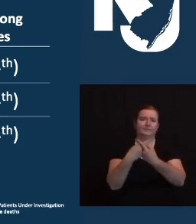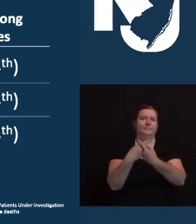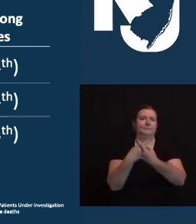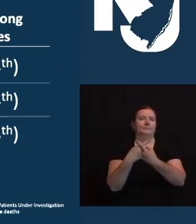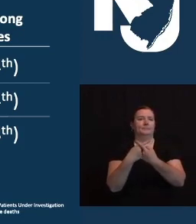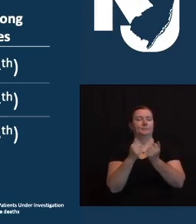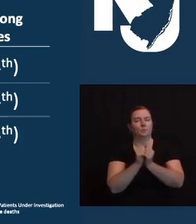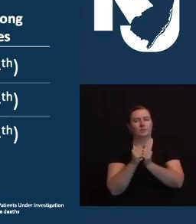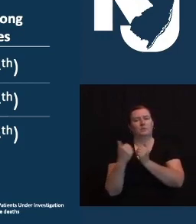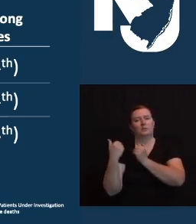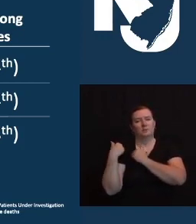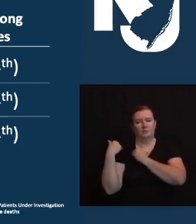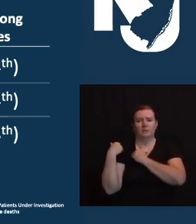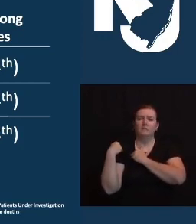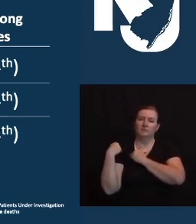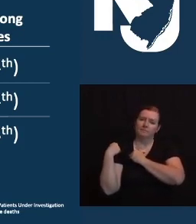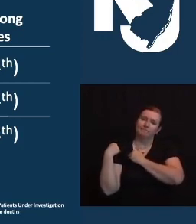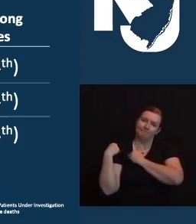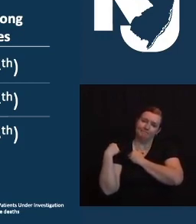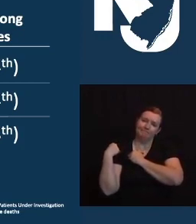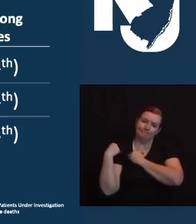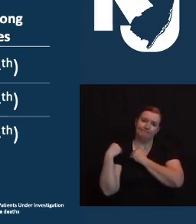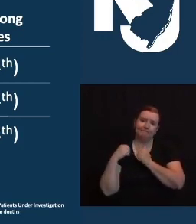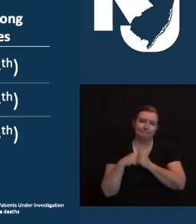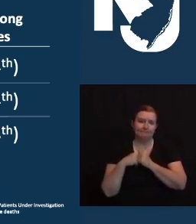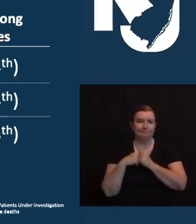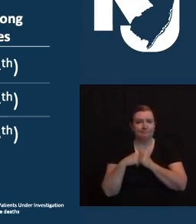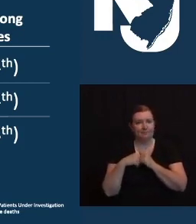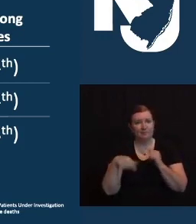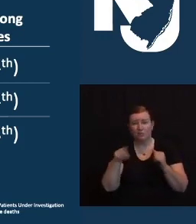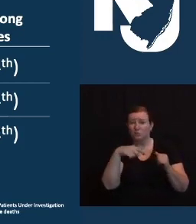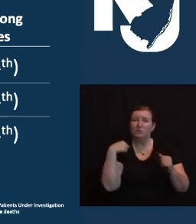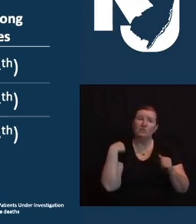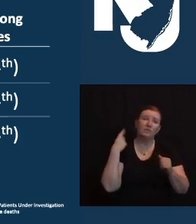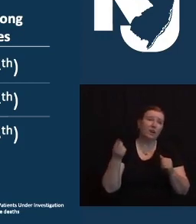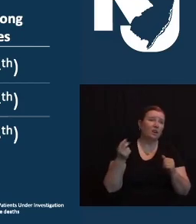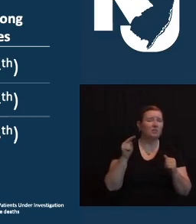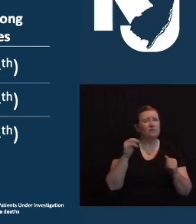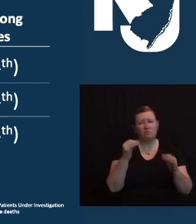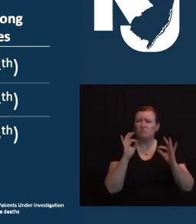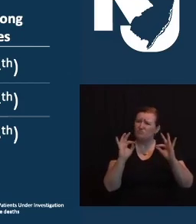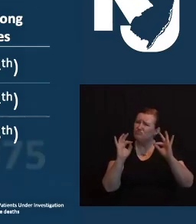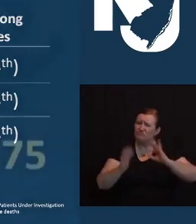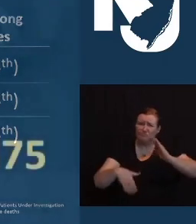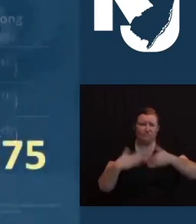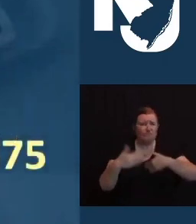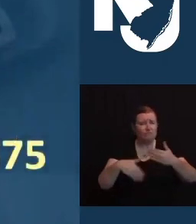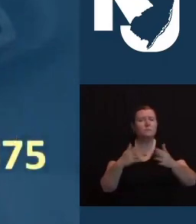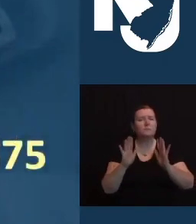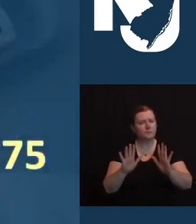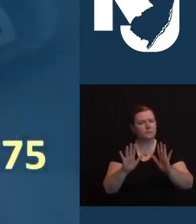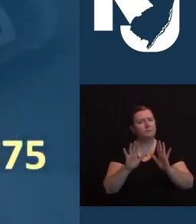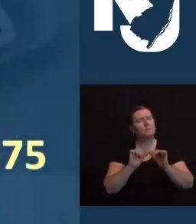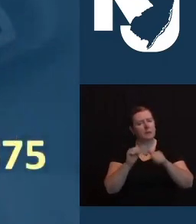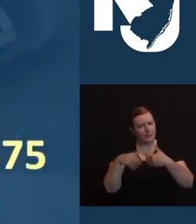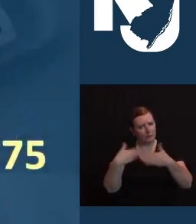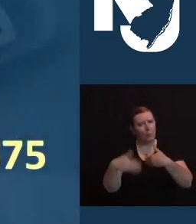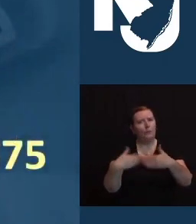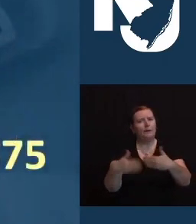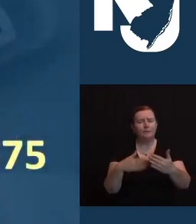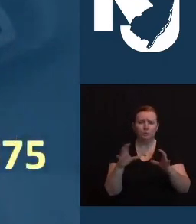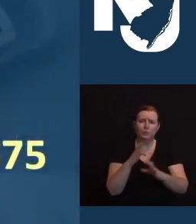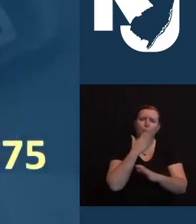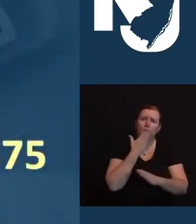We just got to continue to be incredible going forward. We're not out of the woods. Sadly, we report another 18